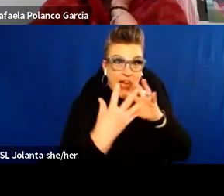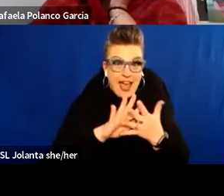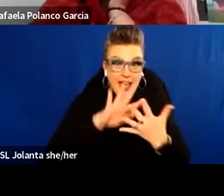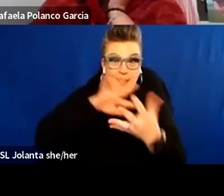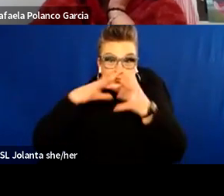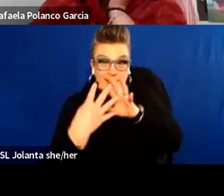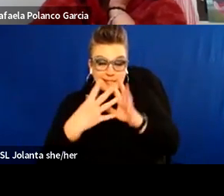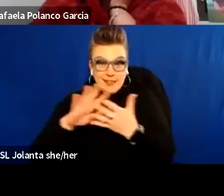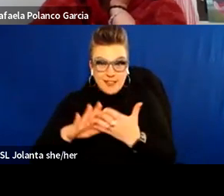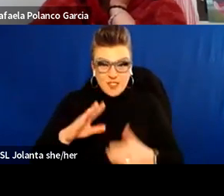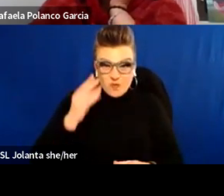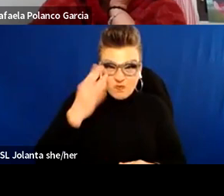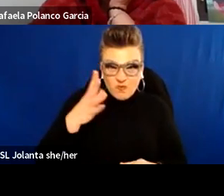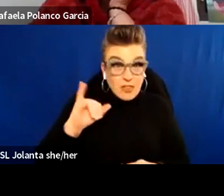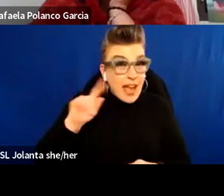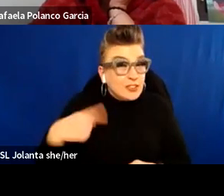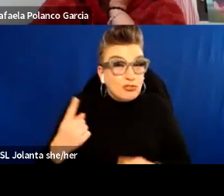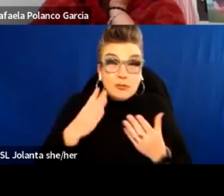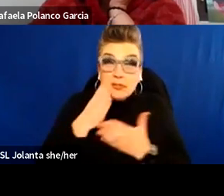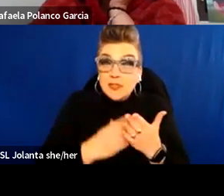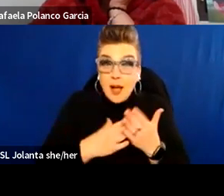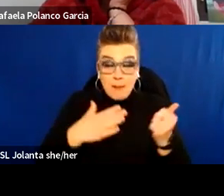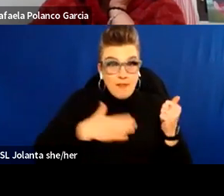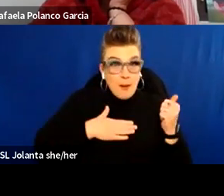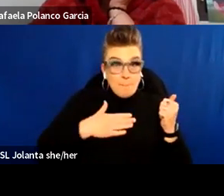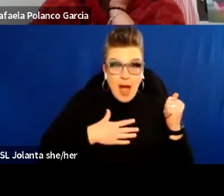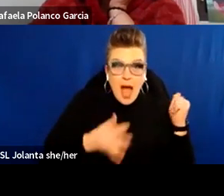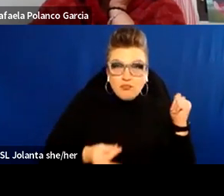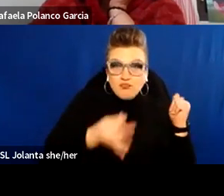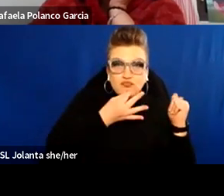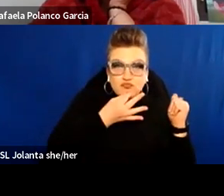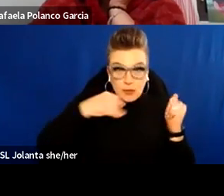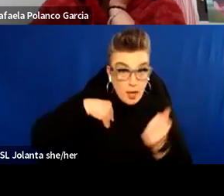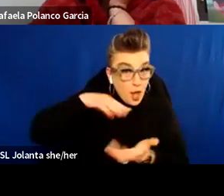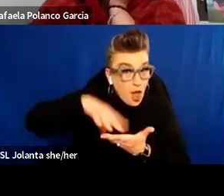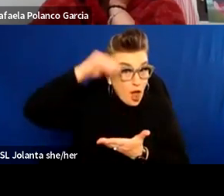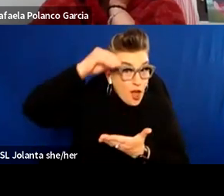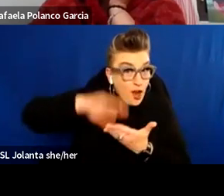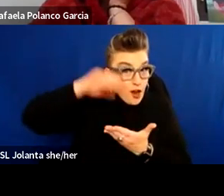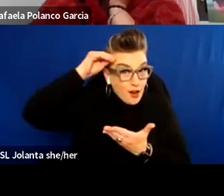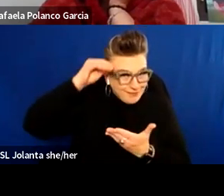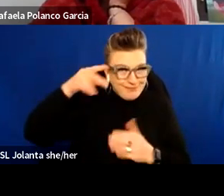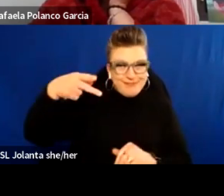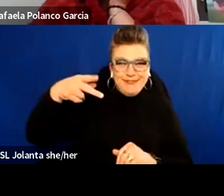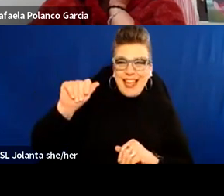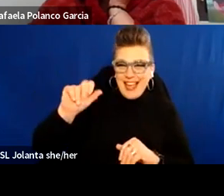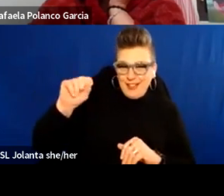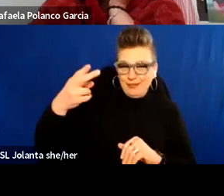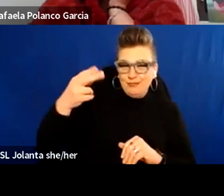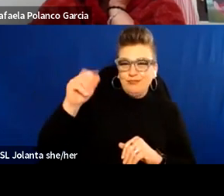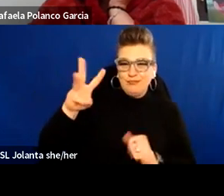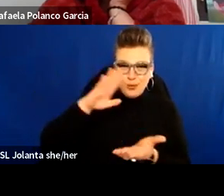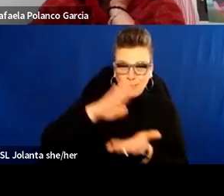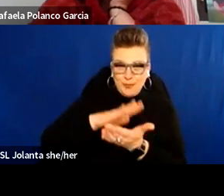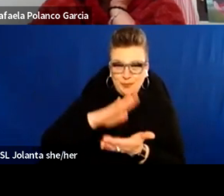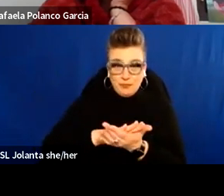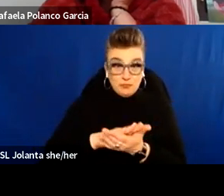these are the some of the things i've learned at the phl the